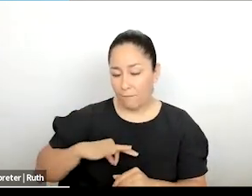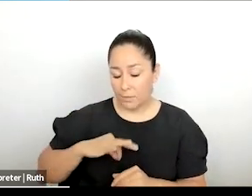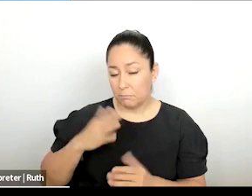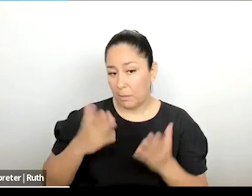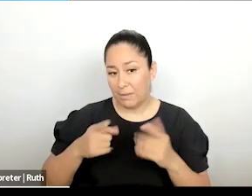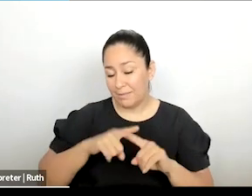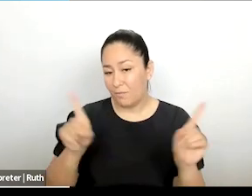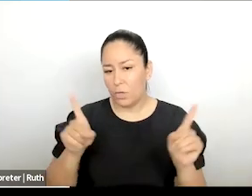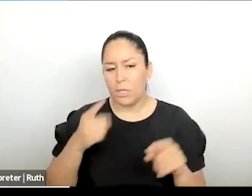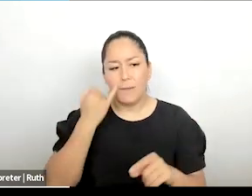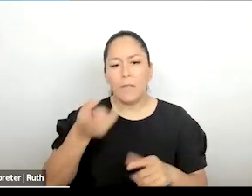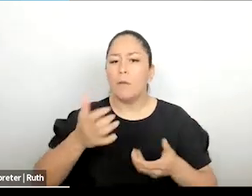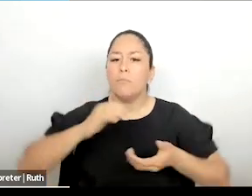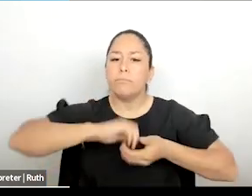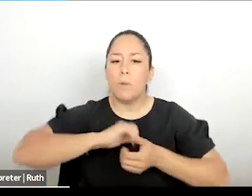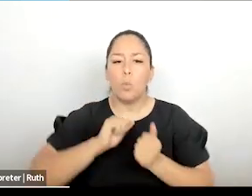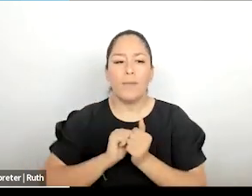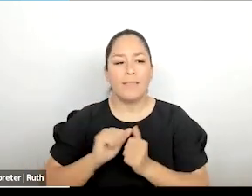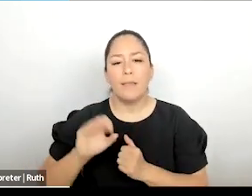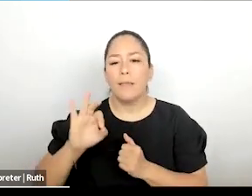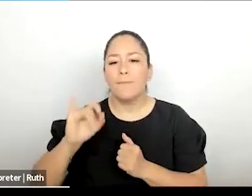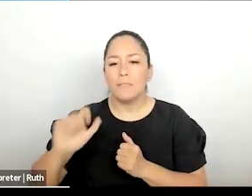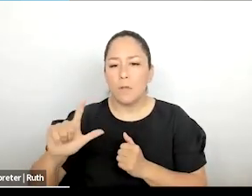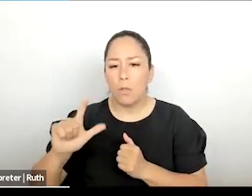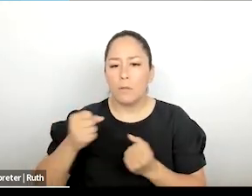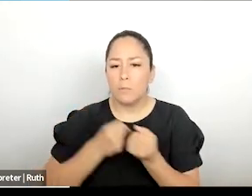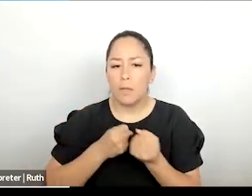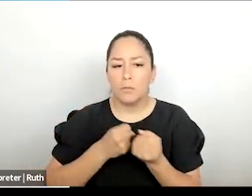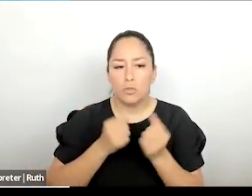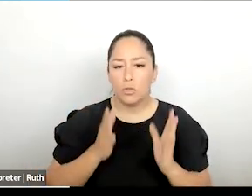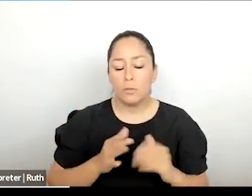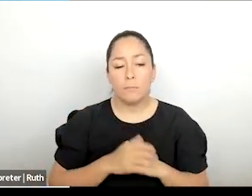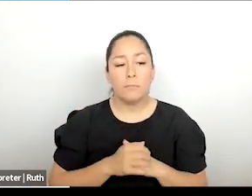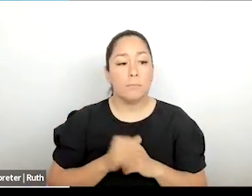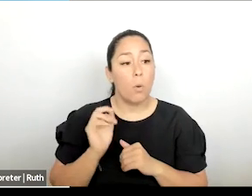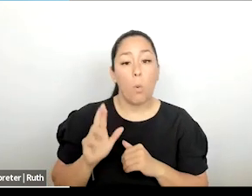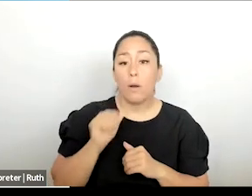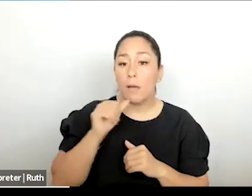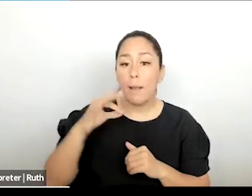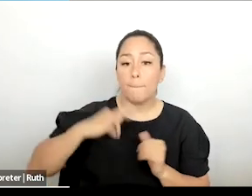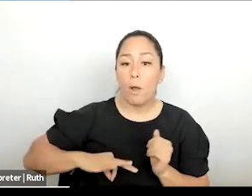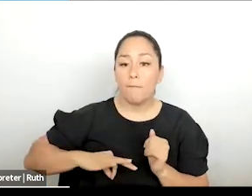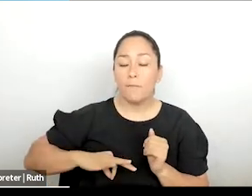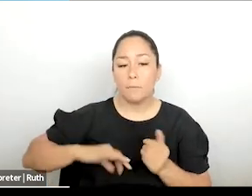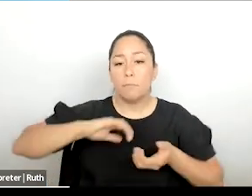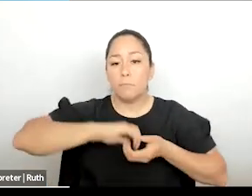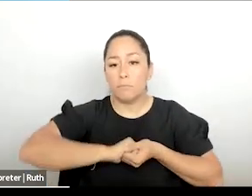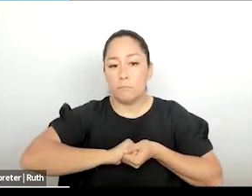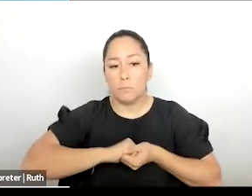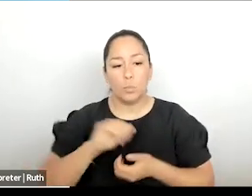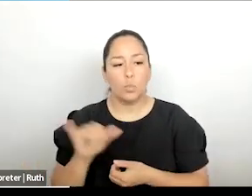as they're partnering with the fiscal sponsor, or they can also be nonprofit partners as